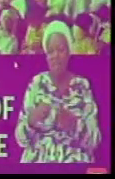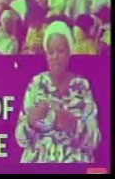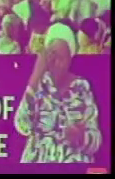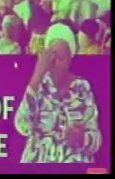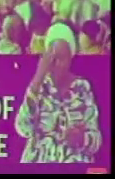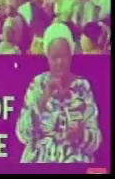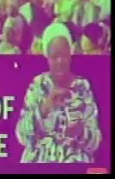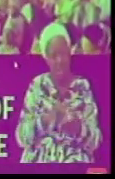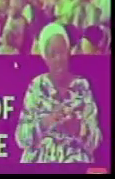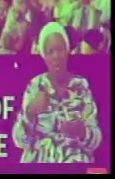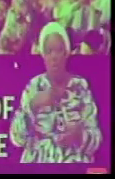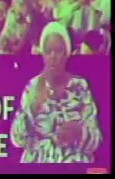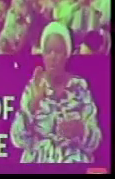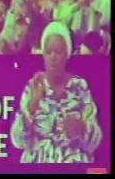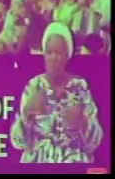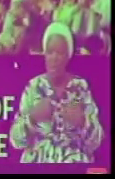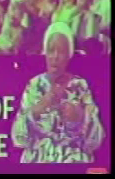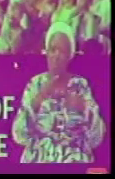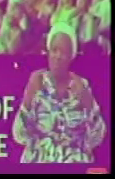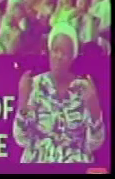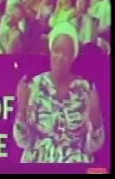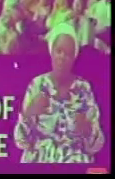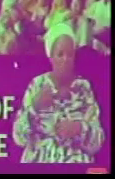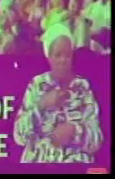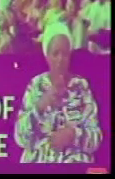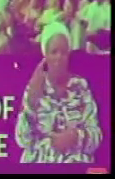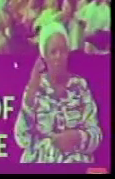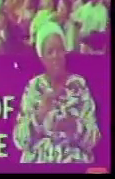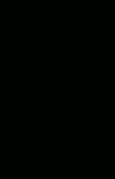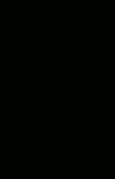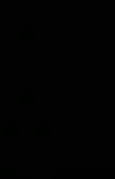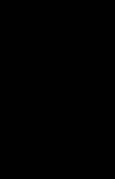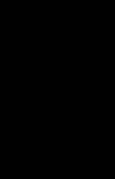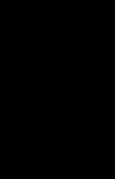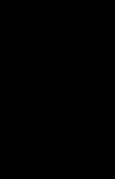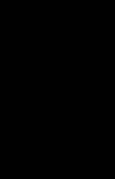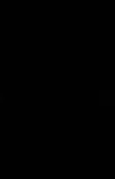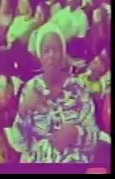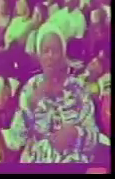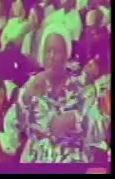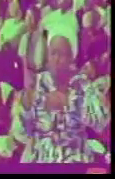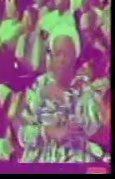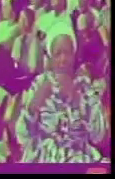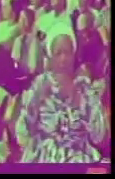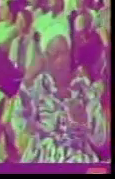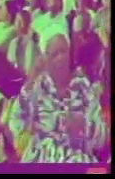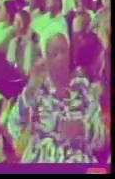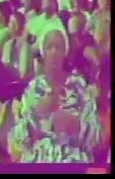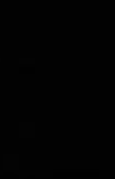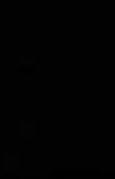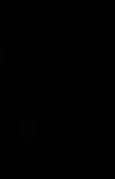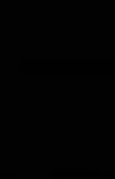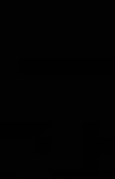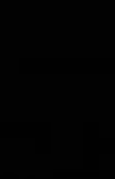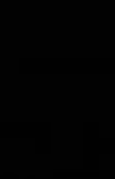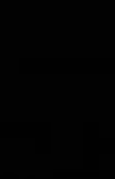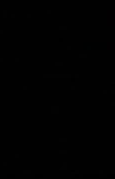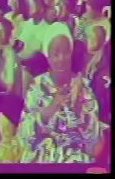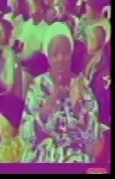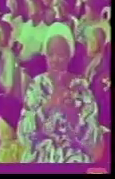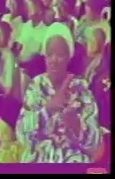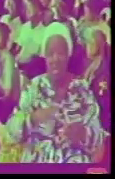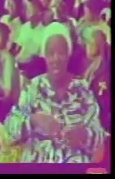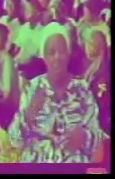We are the people that should have borne the punishment. He was sinless. He was